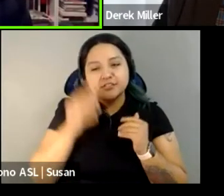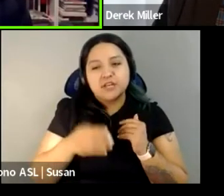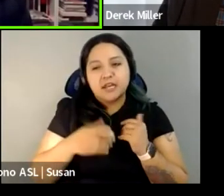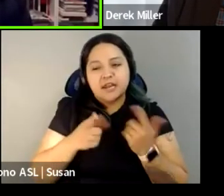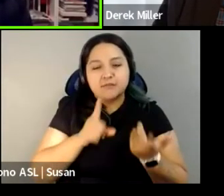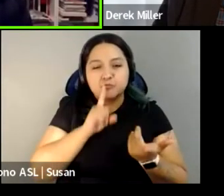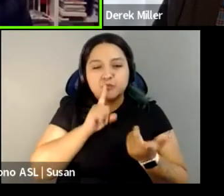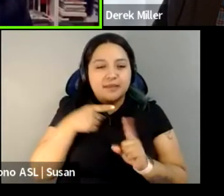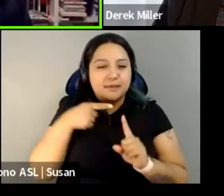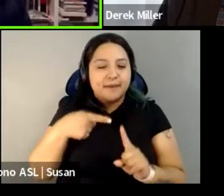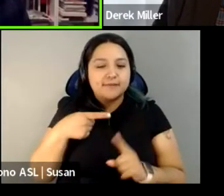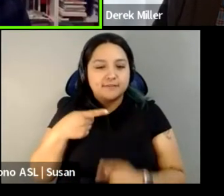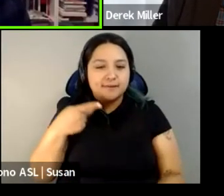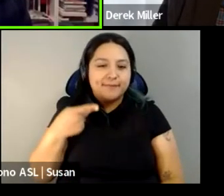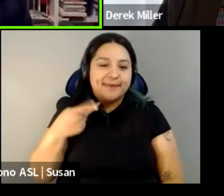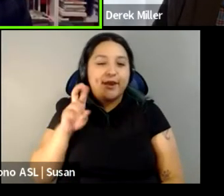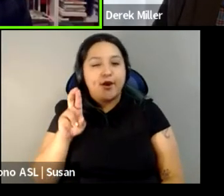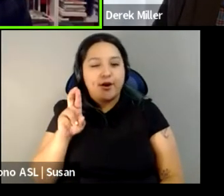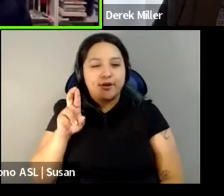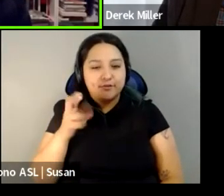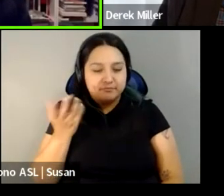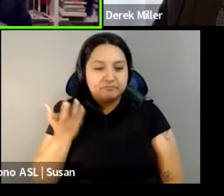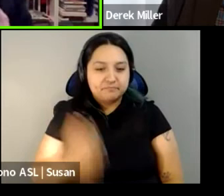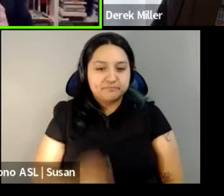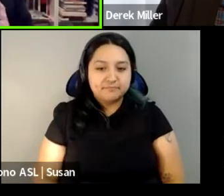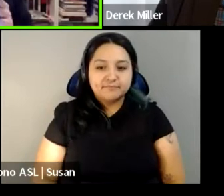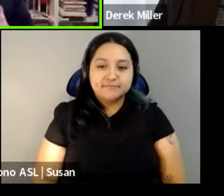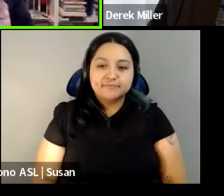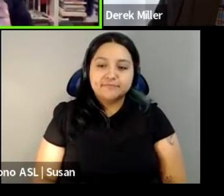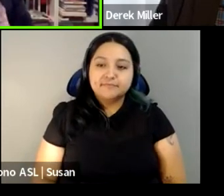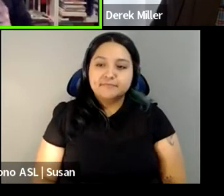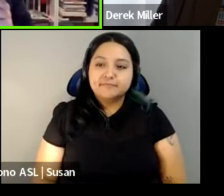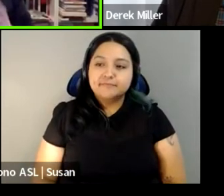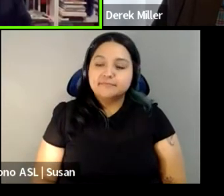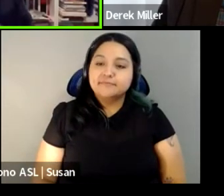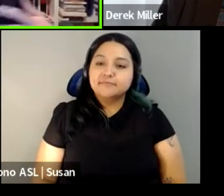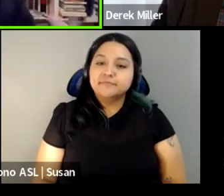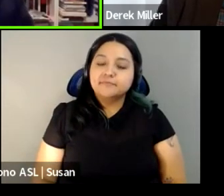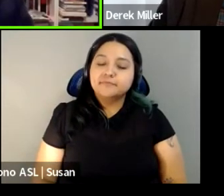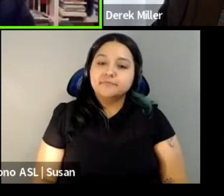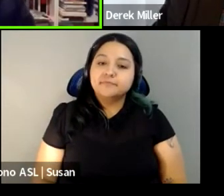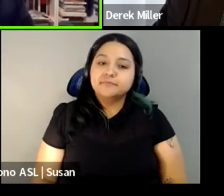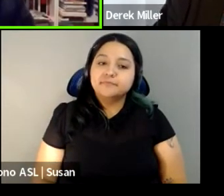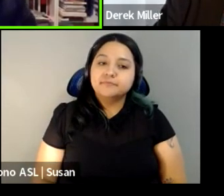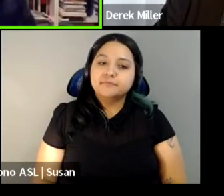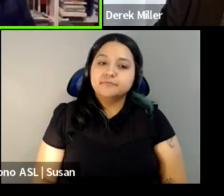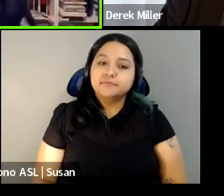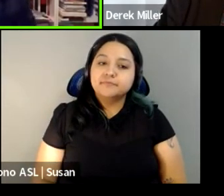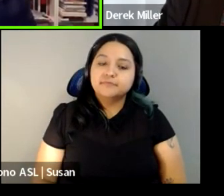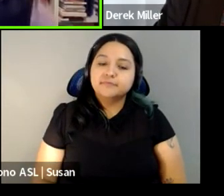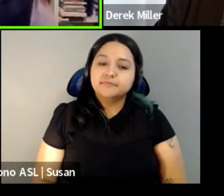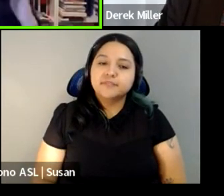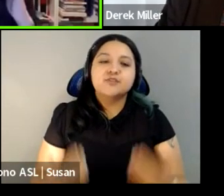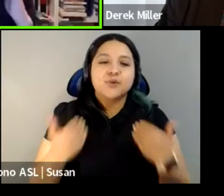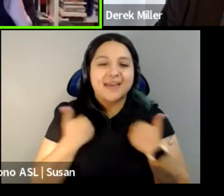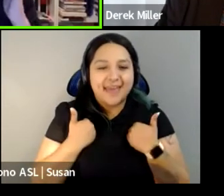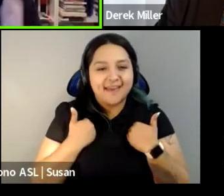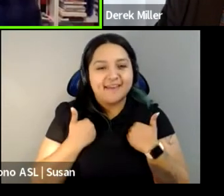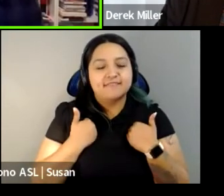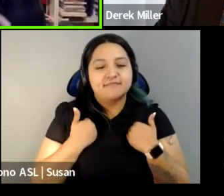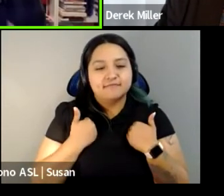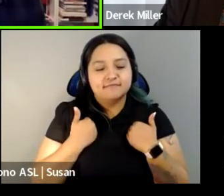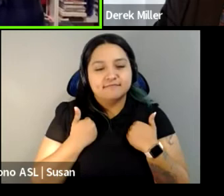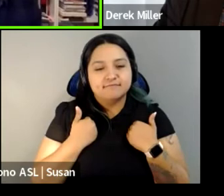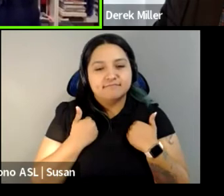as we would call it today. So I have all these questions about what exactly,